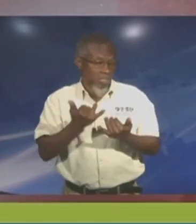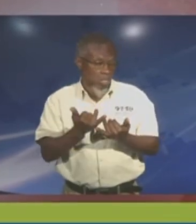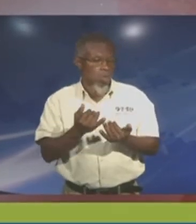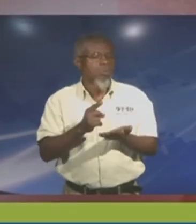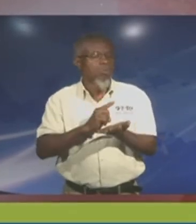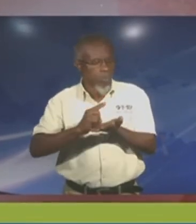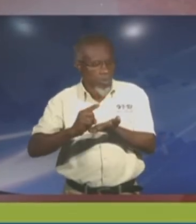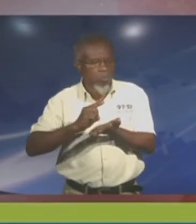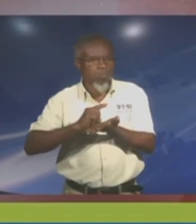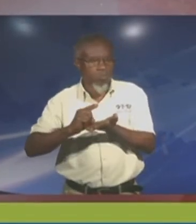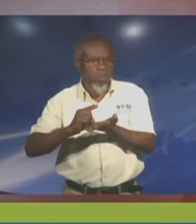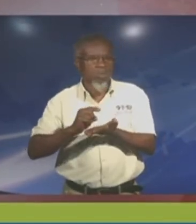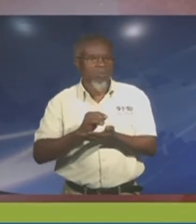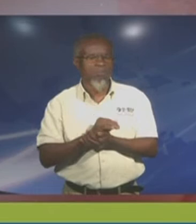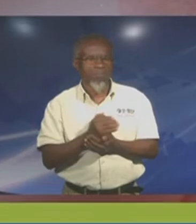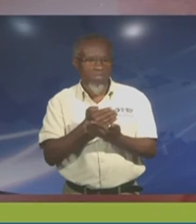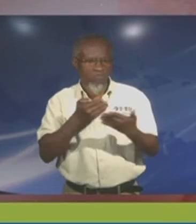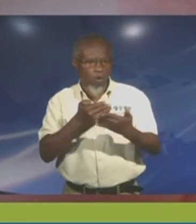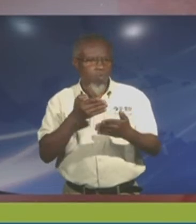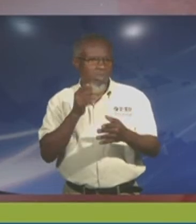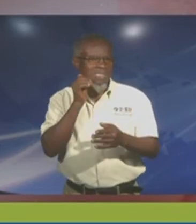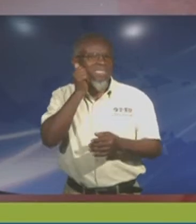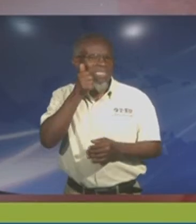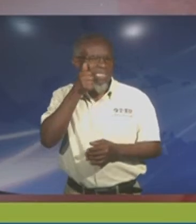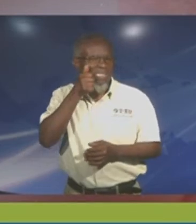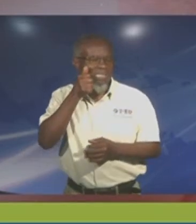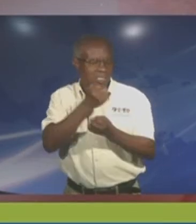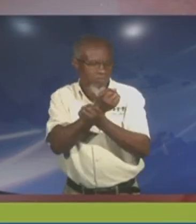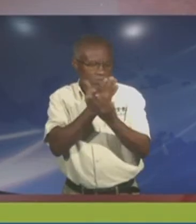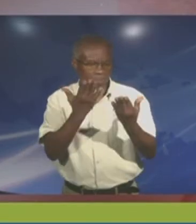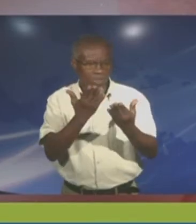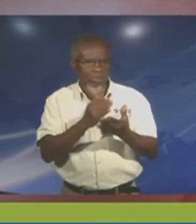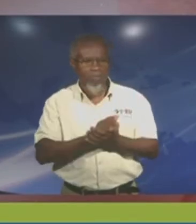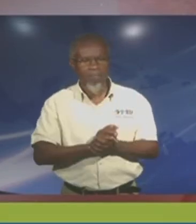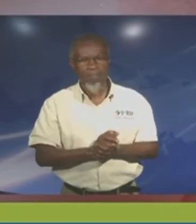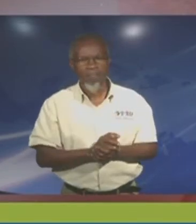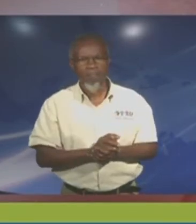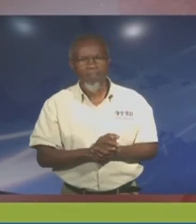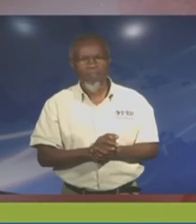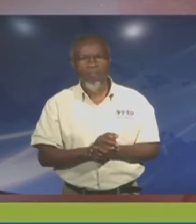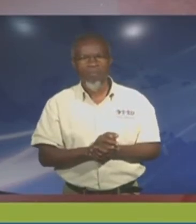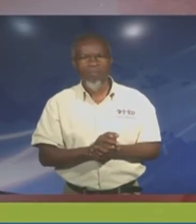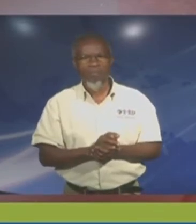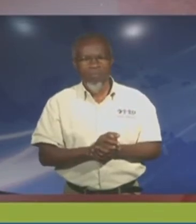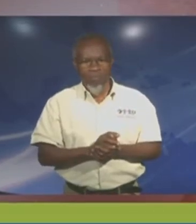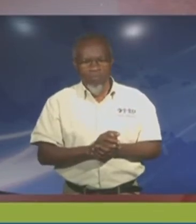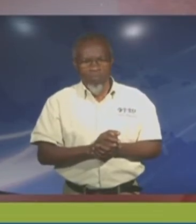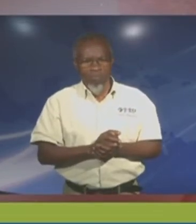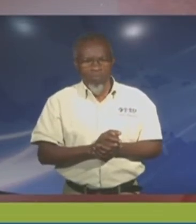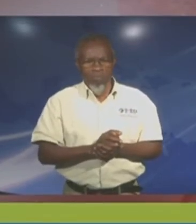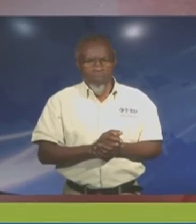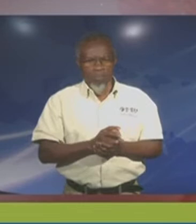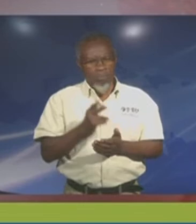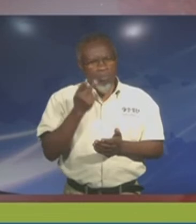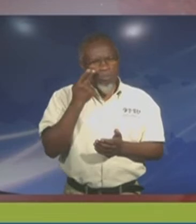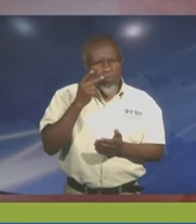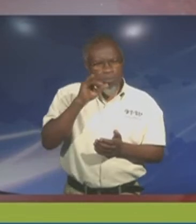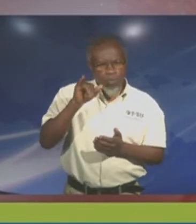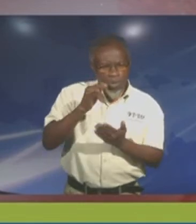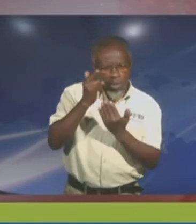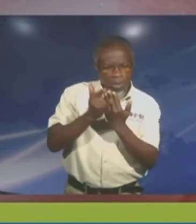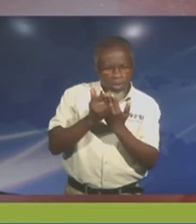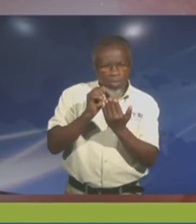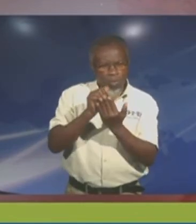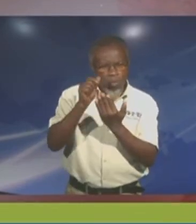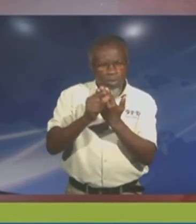of daily data. We see those bars over to the right-hand side, the pink, the dark blue, and the brown, being July, August, and the start of September. So you see